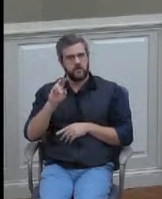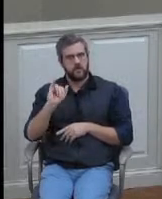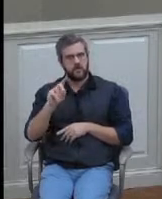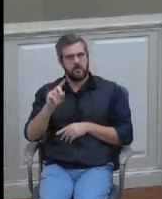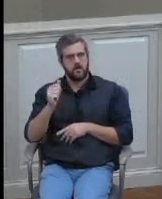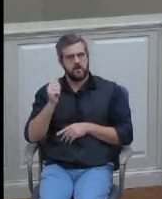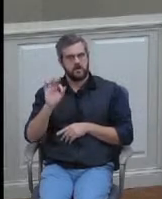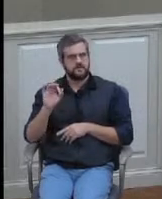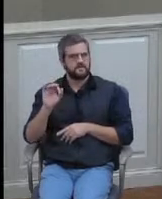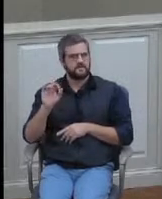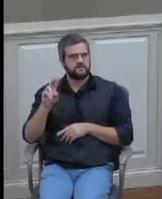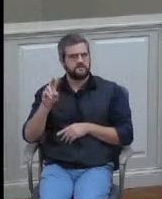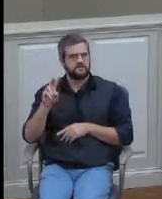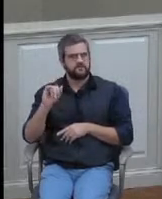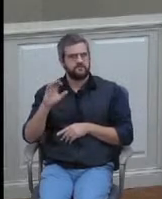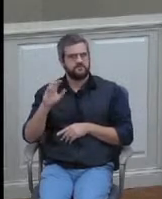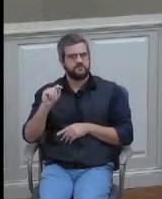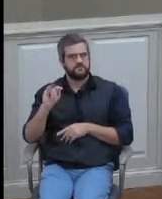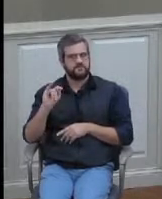COVID-19 victims.